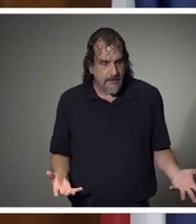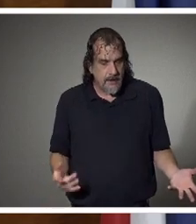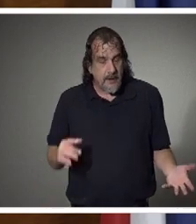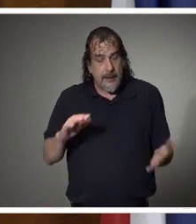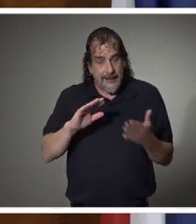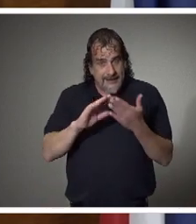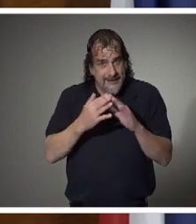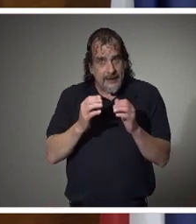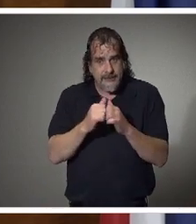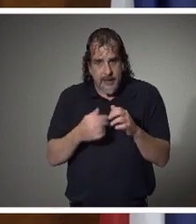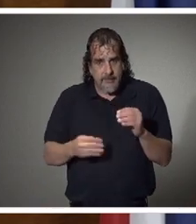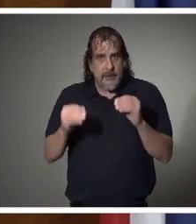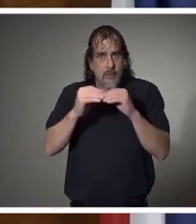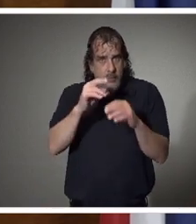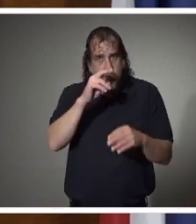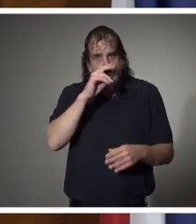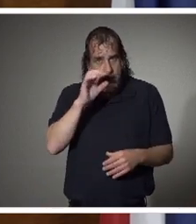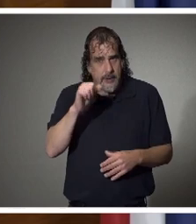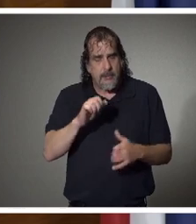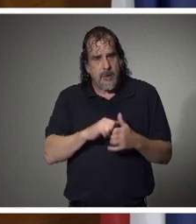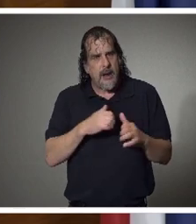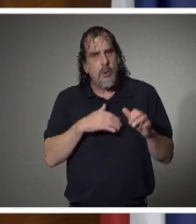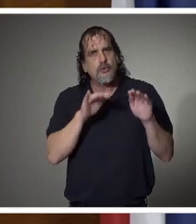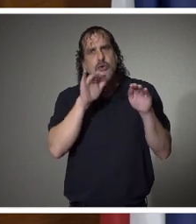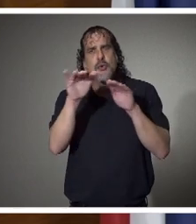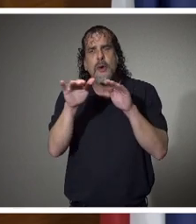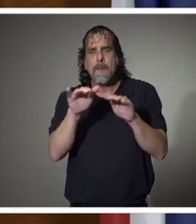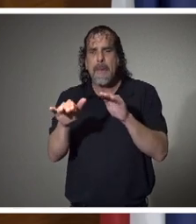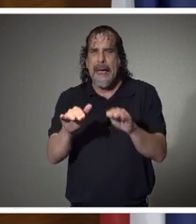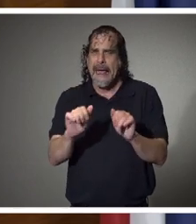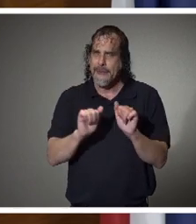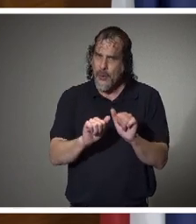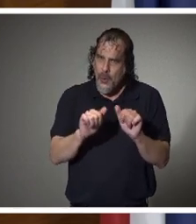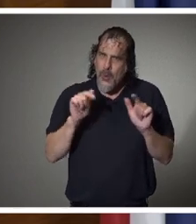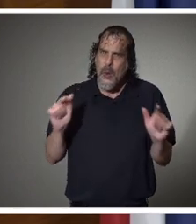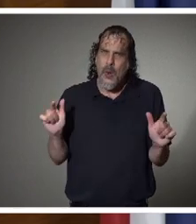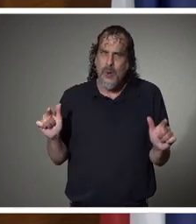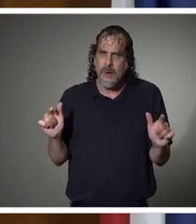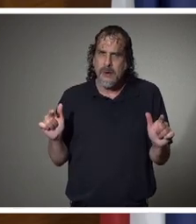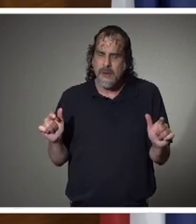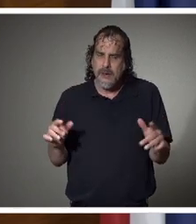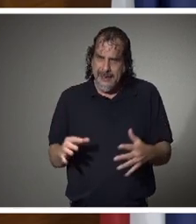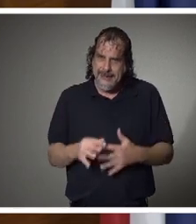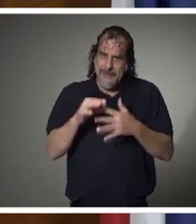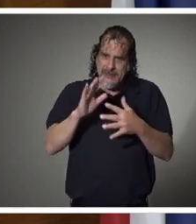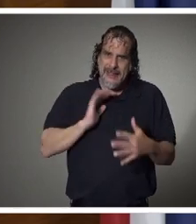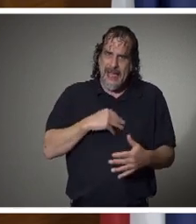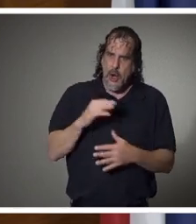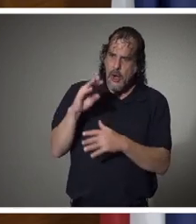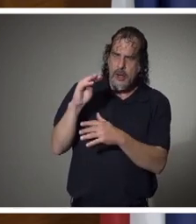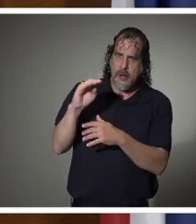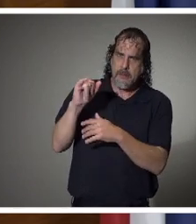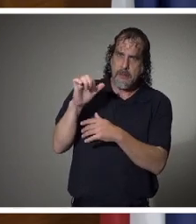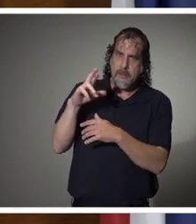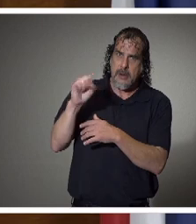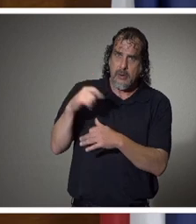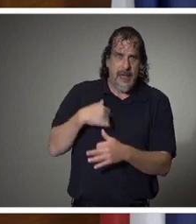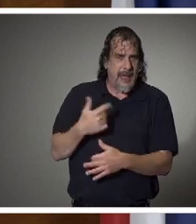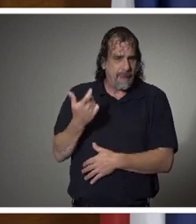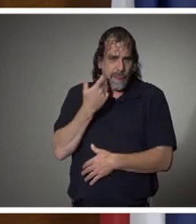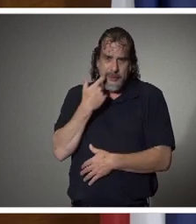further, but I will just remind everyone, and particularly our mayors, who, by the way, I just got off a